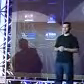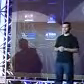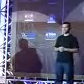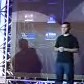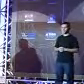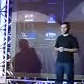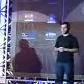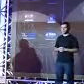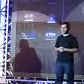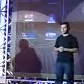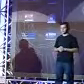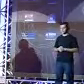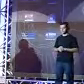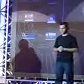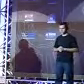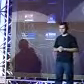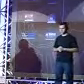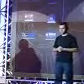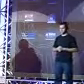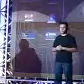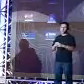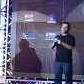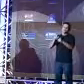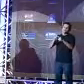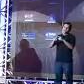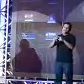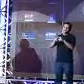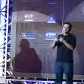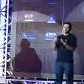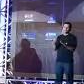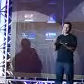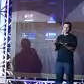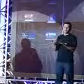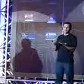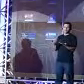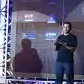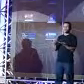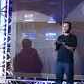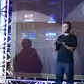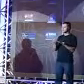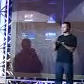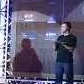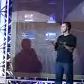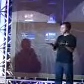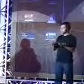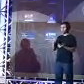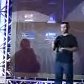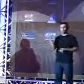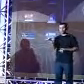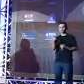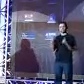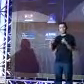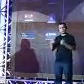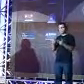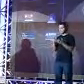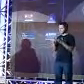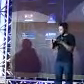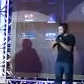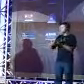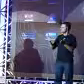Why should they get up and fight for the rights of those whom they don't know?